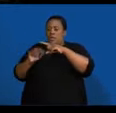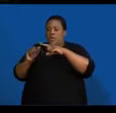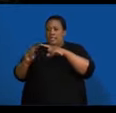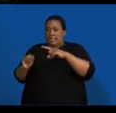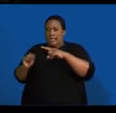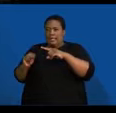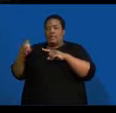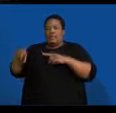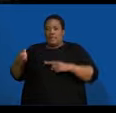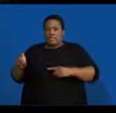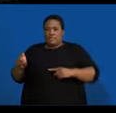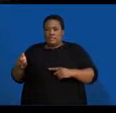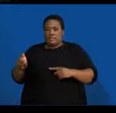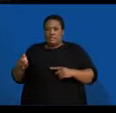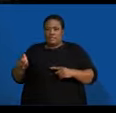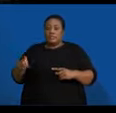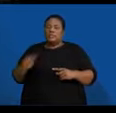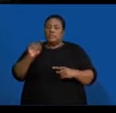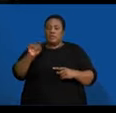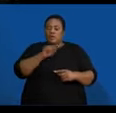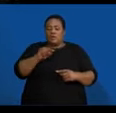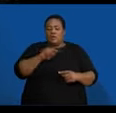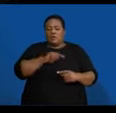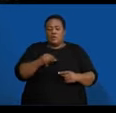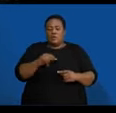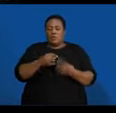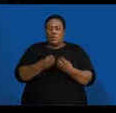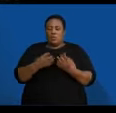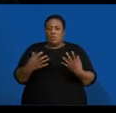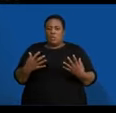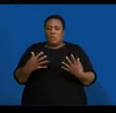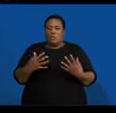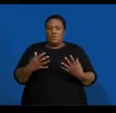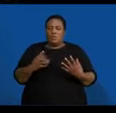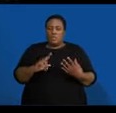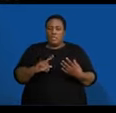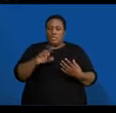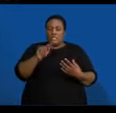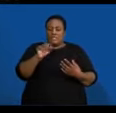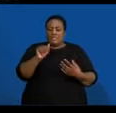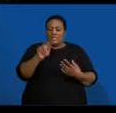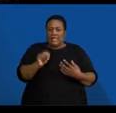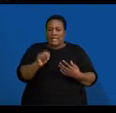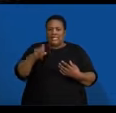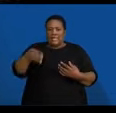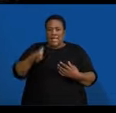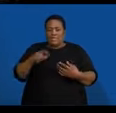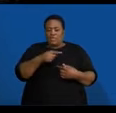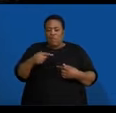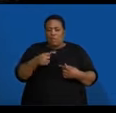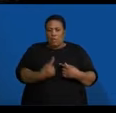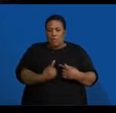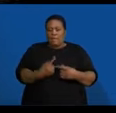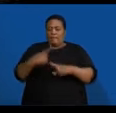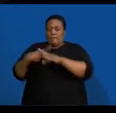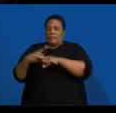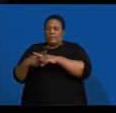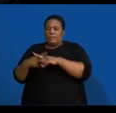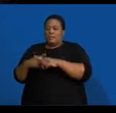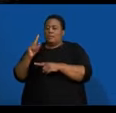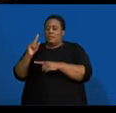of x. And then this will lead to tan x over 1 multiplied